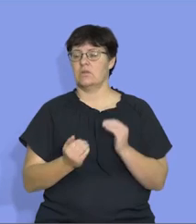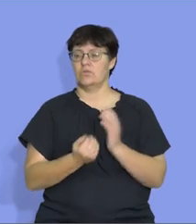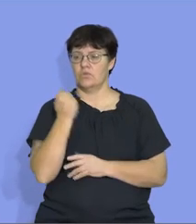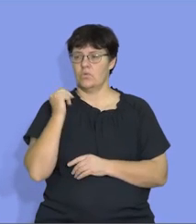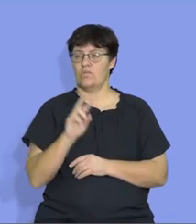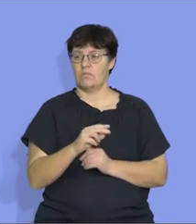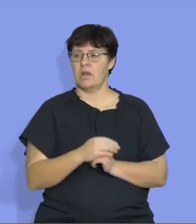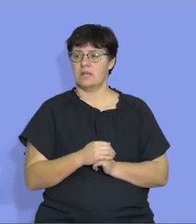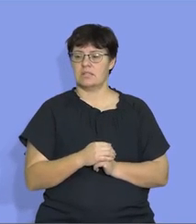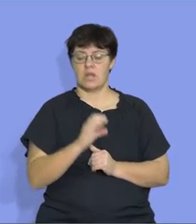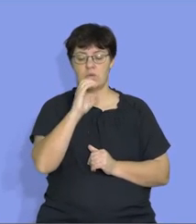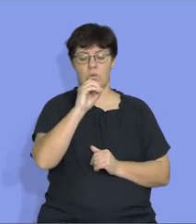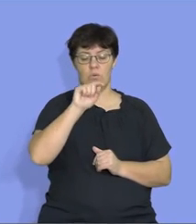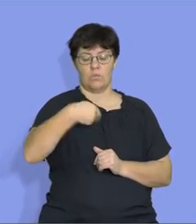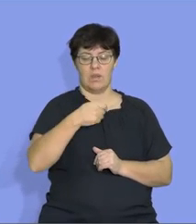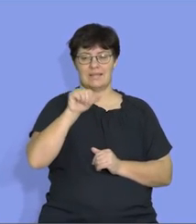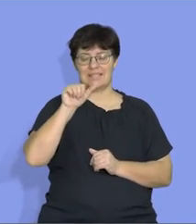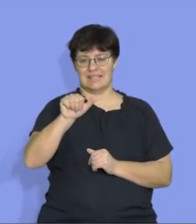decimal fraction. The new volume is